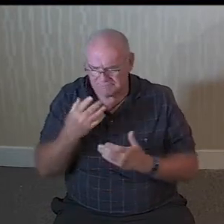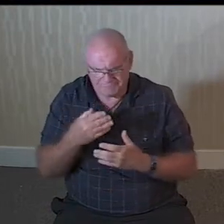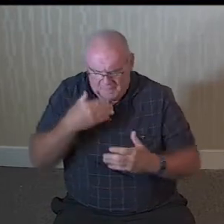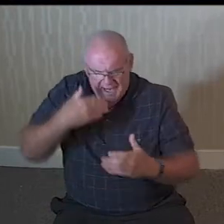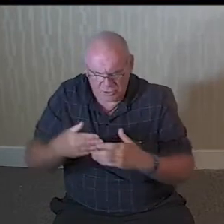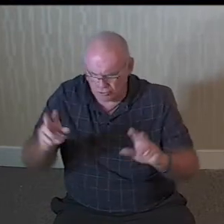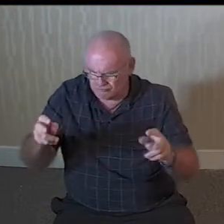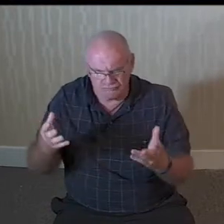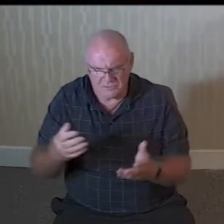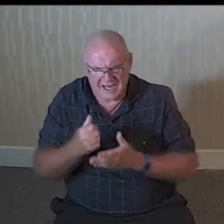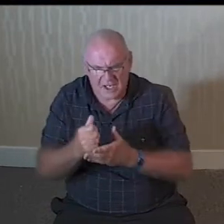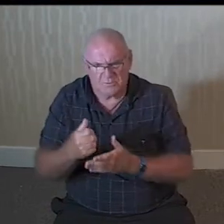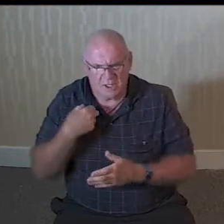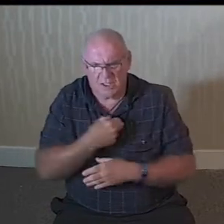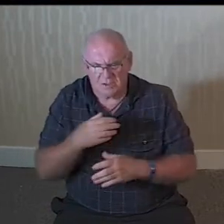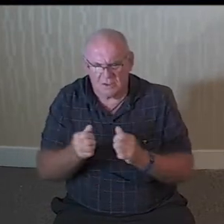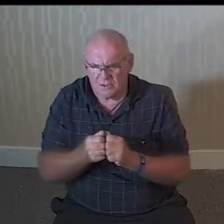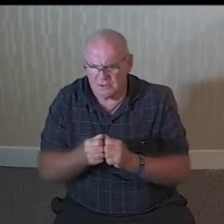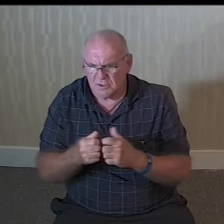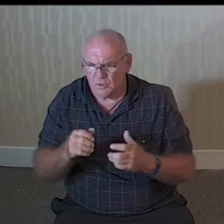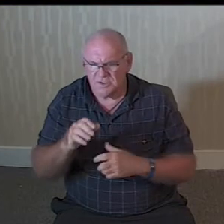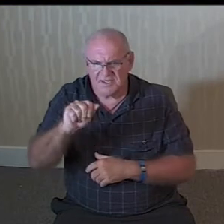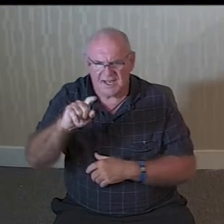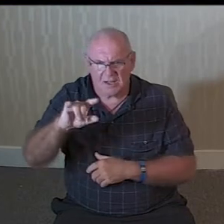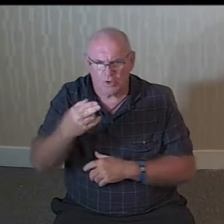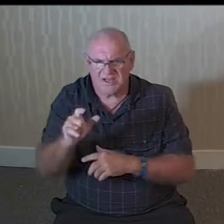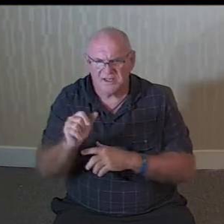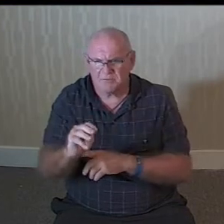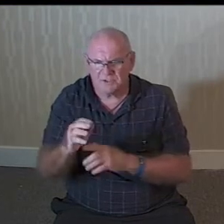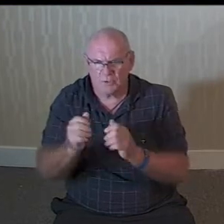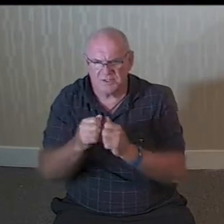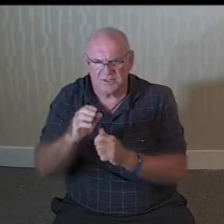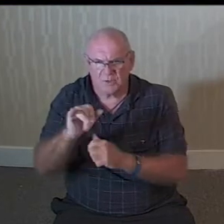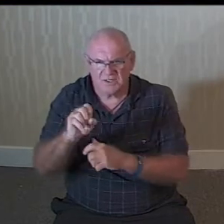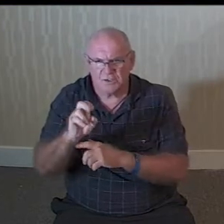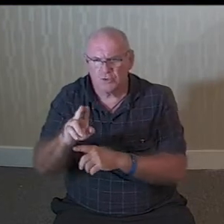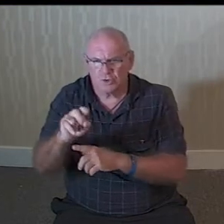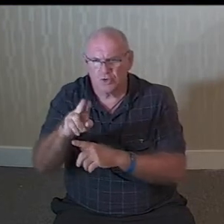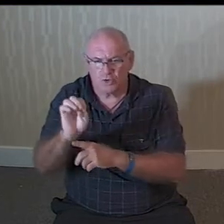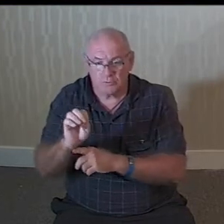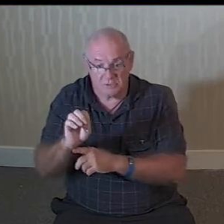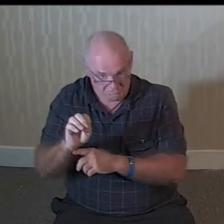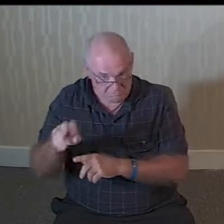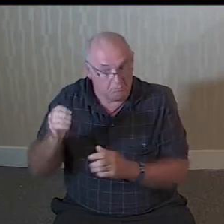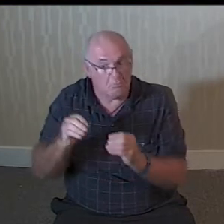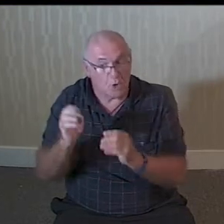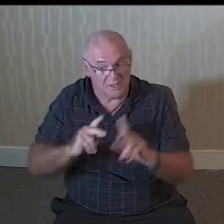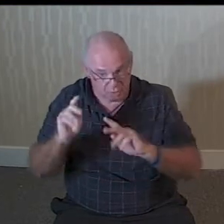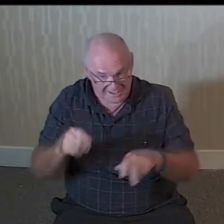It really helps us with the algorithms of the YouTube. It means we get seen by a lot more people.